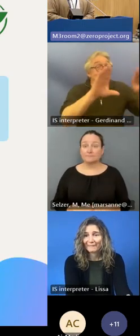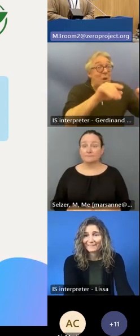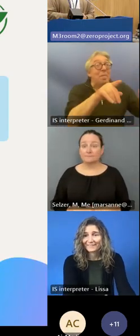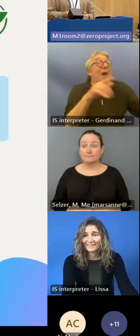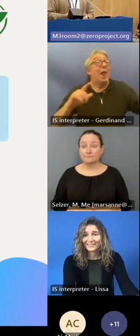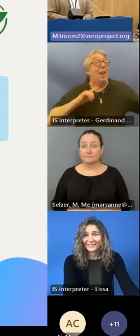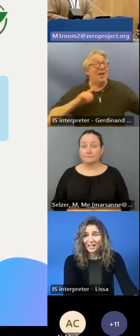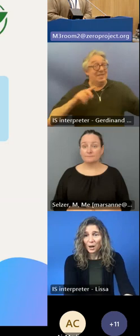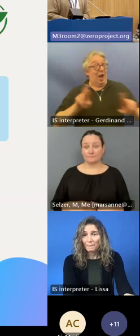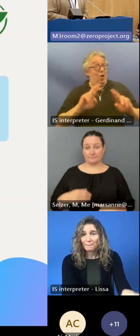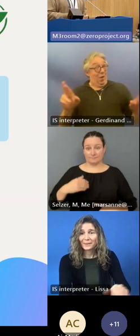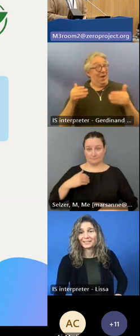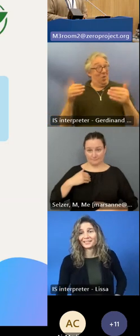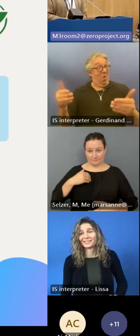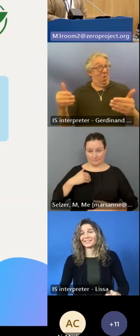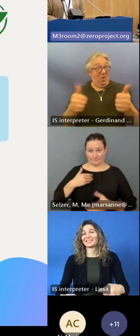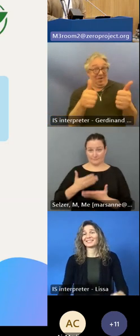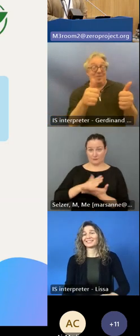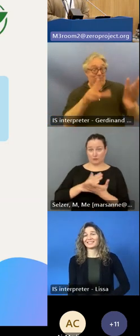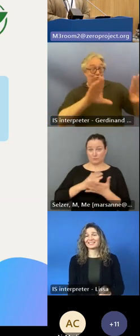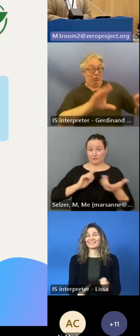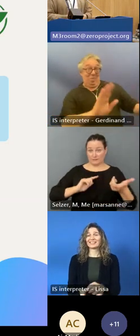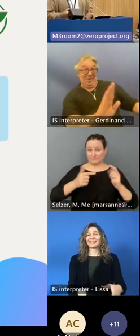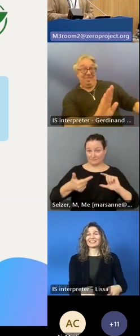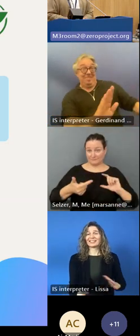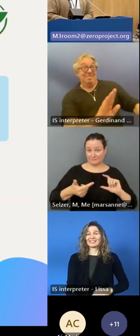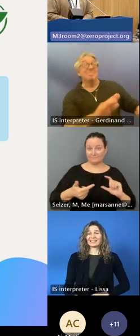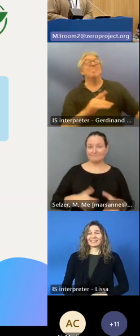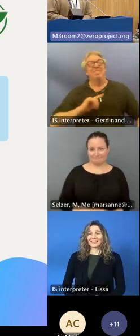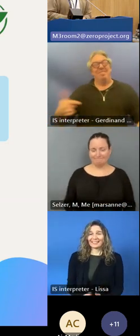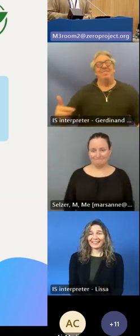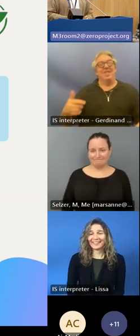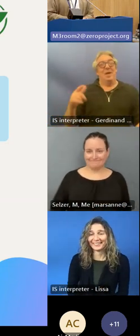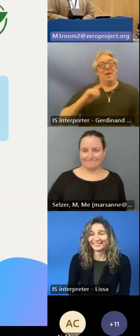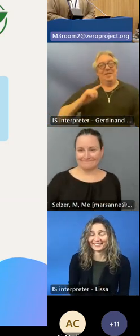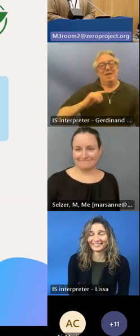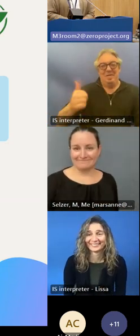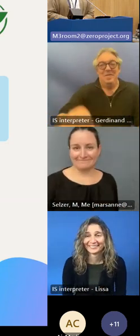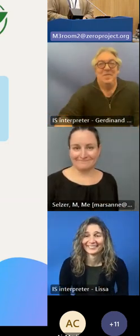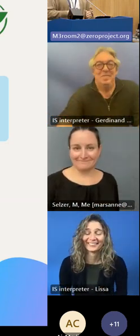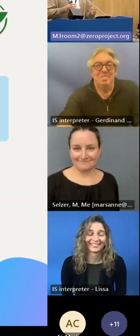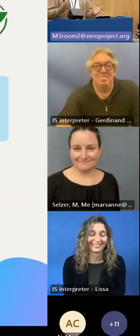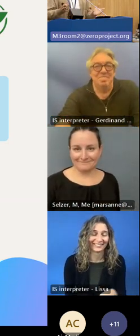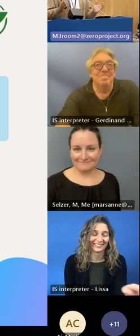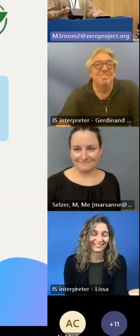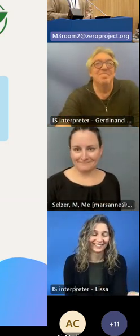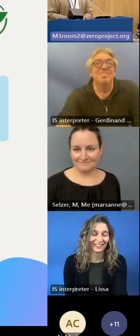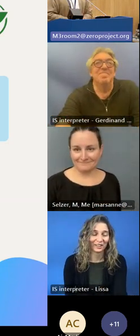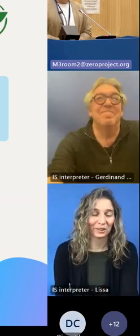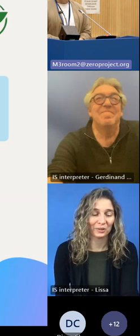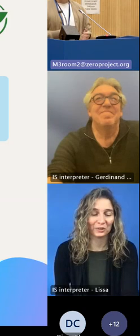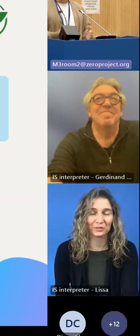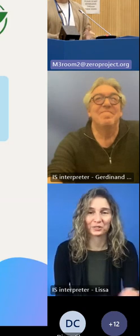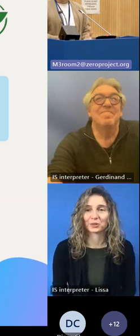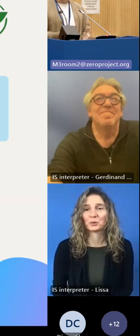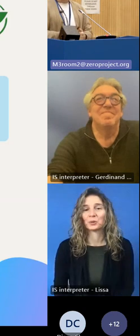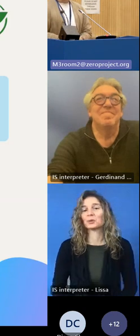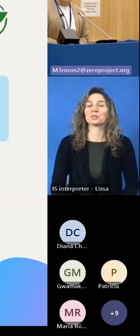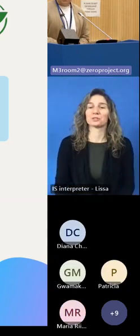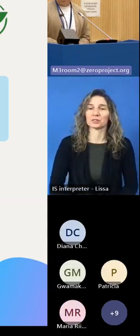Here we can see results of our project. Right now we have more than 900 graduates. 80% of them